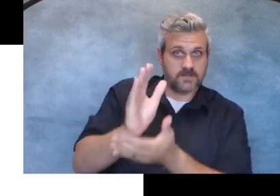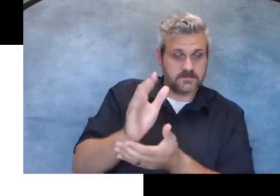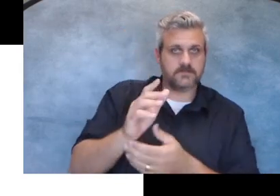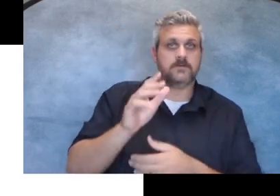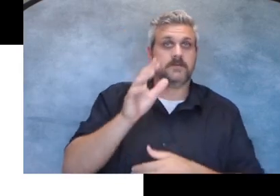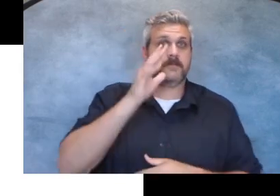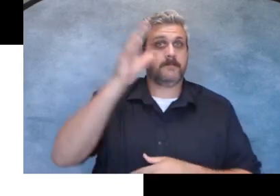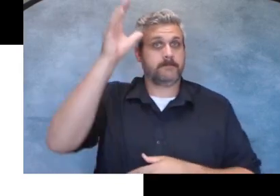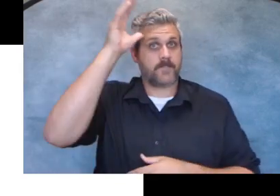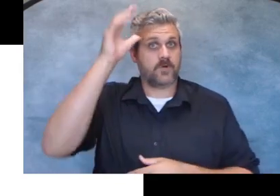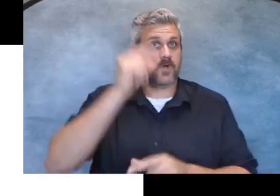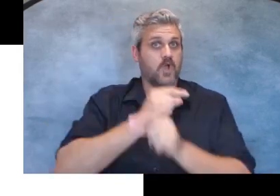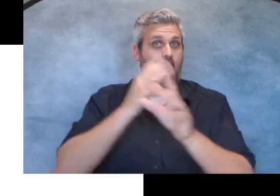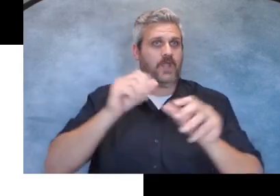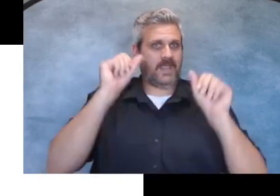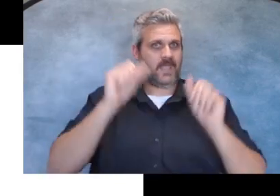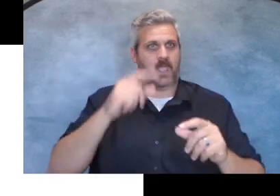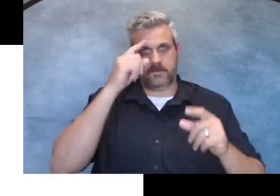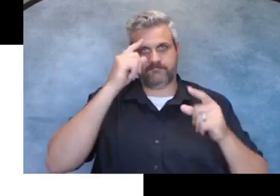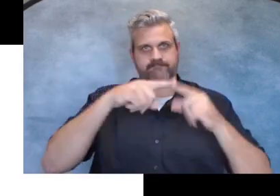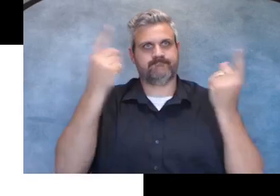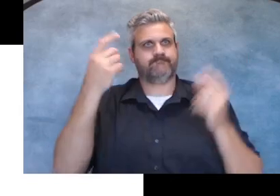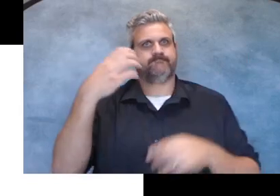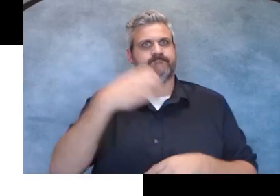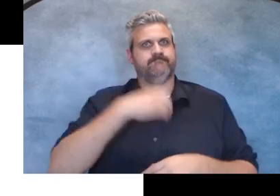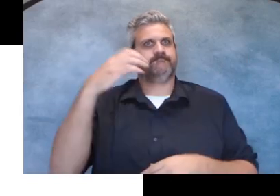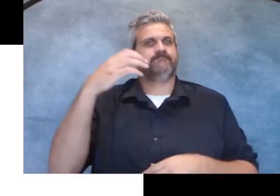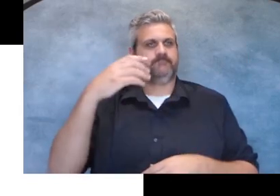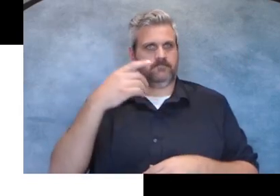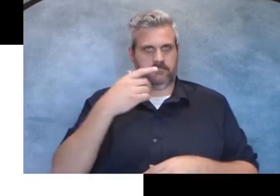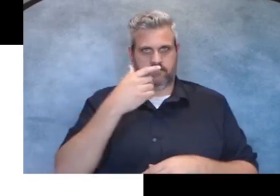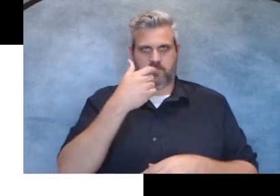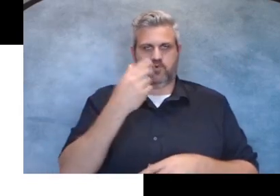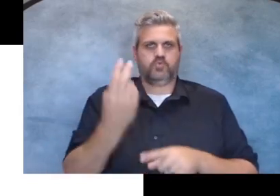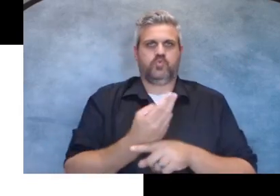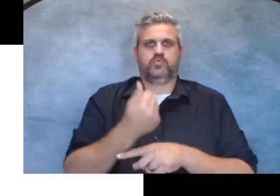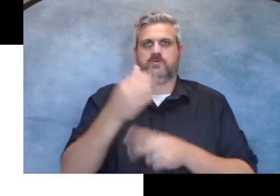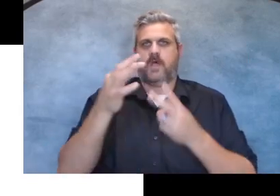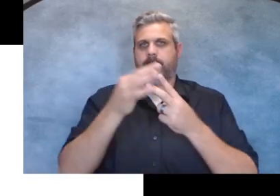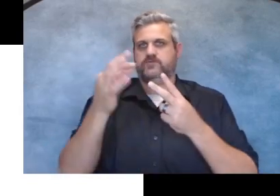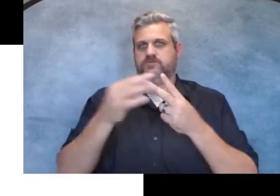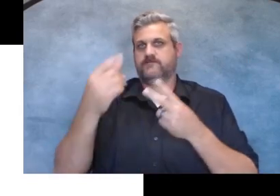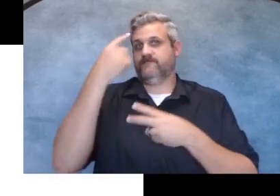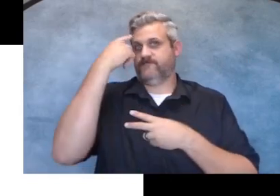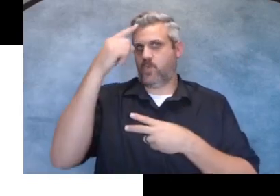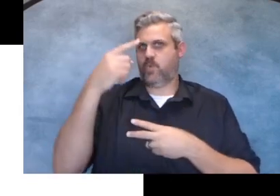guardian may dispute the decision via any of the dispute resolution options.